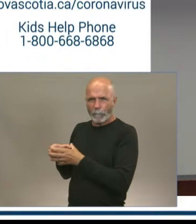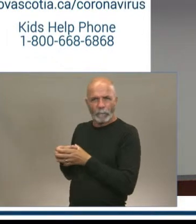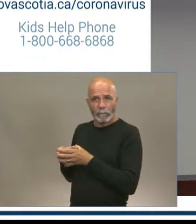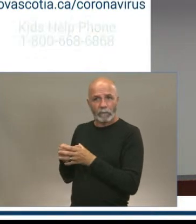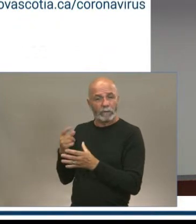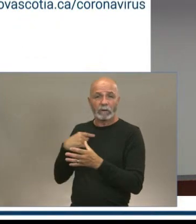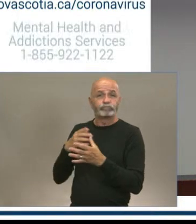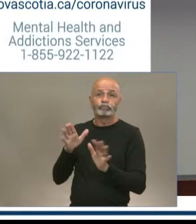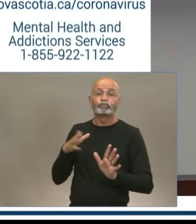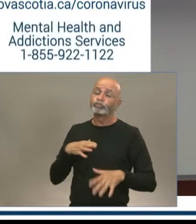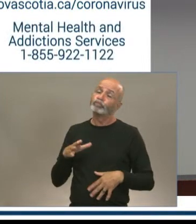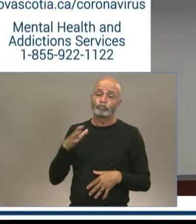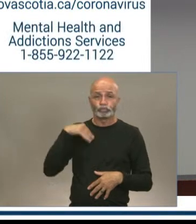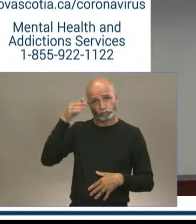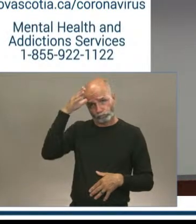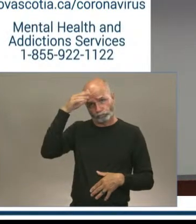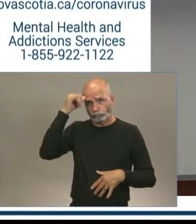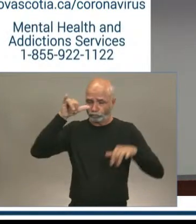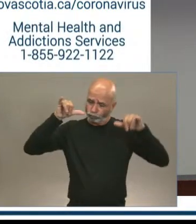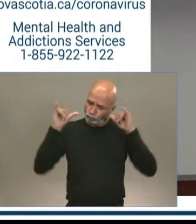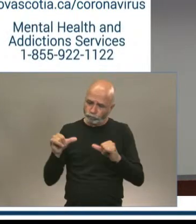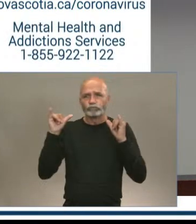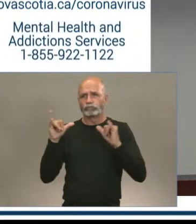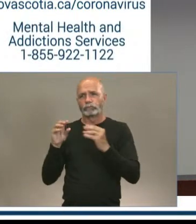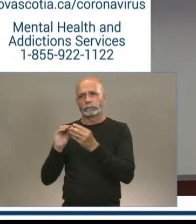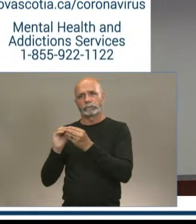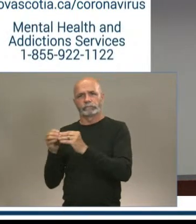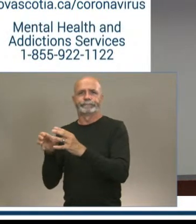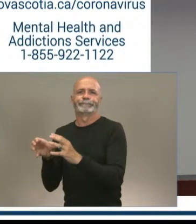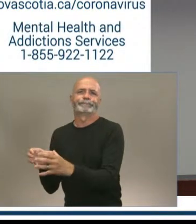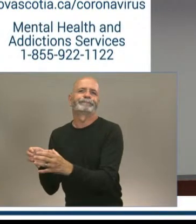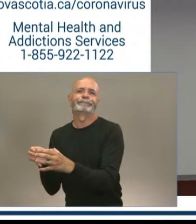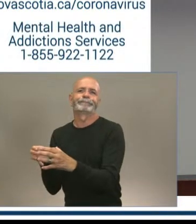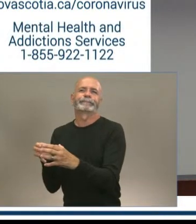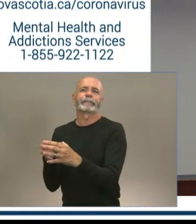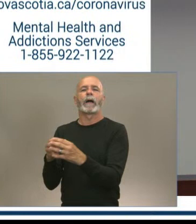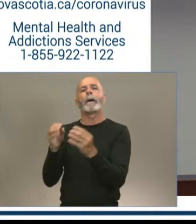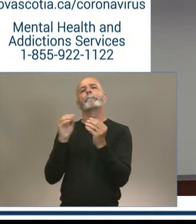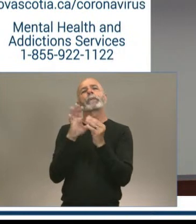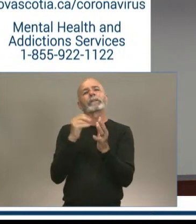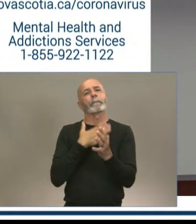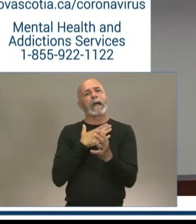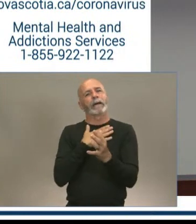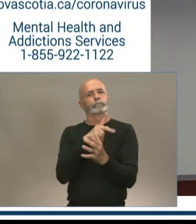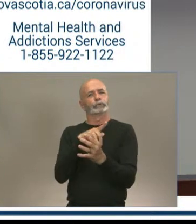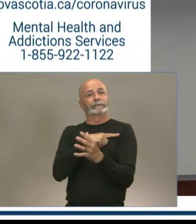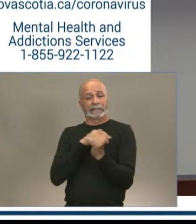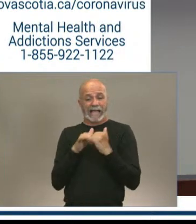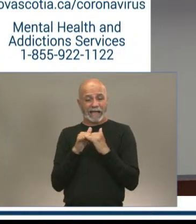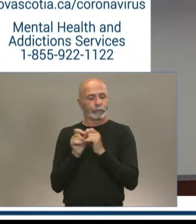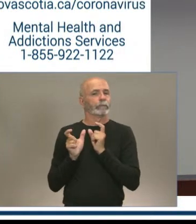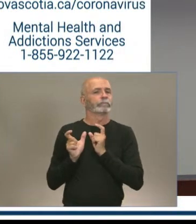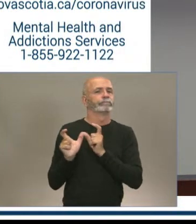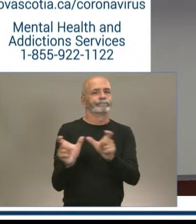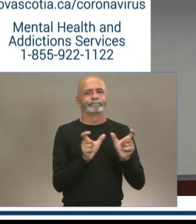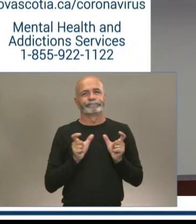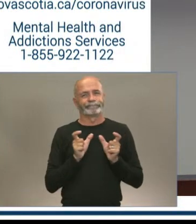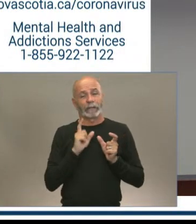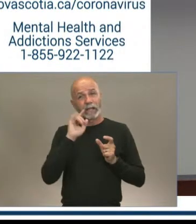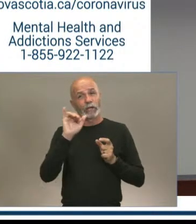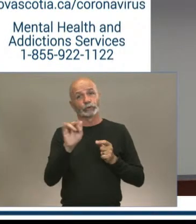need to hold on to these, what I call the more personal measures, personal protective measures, at least through July, while we